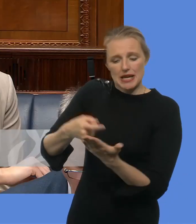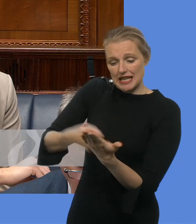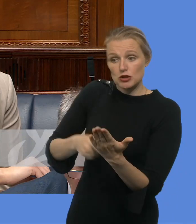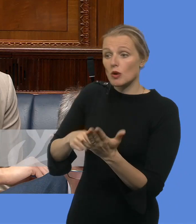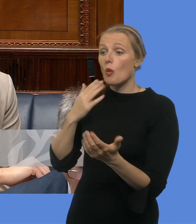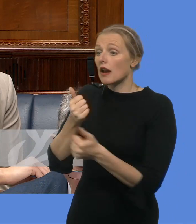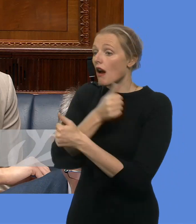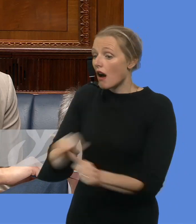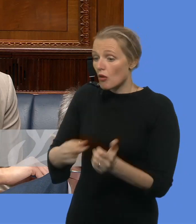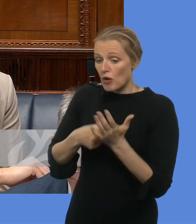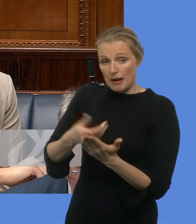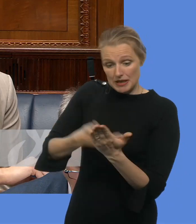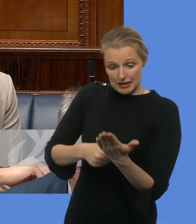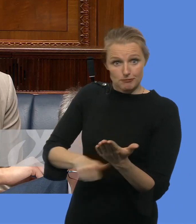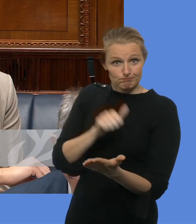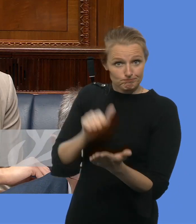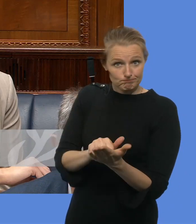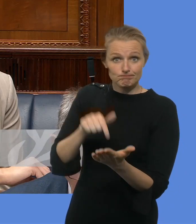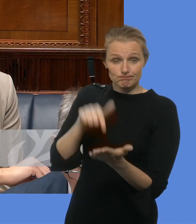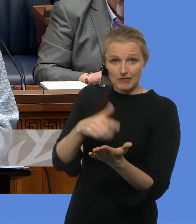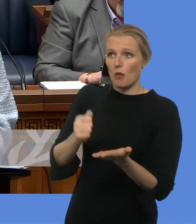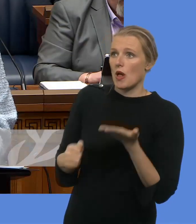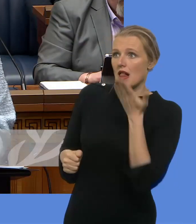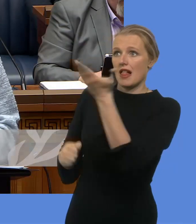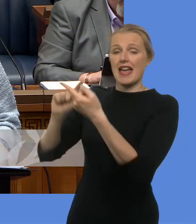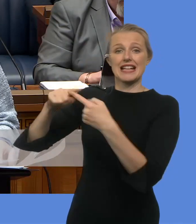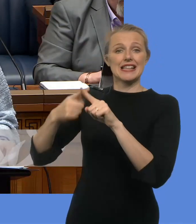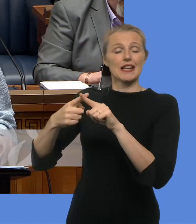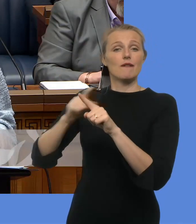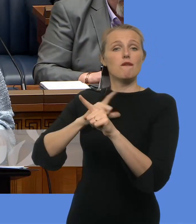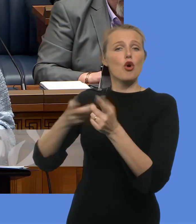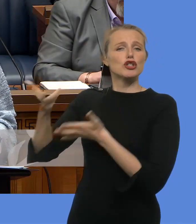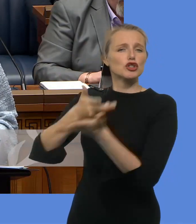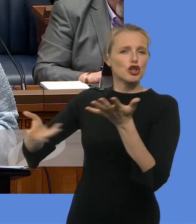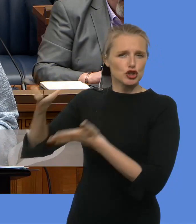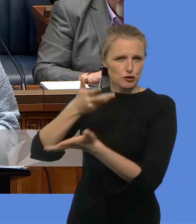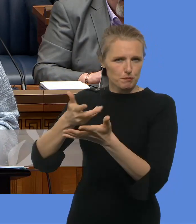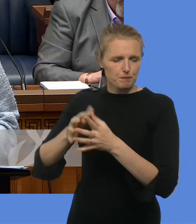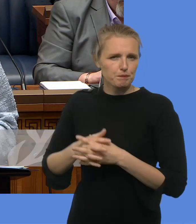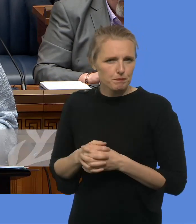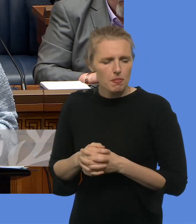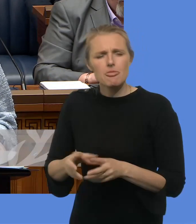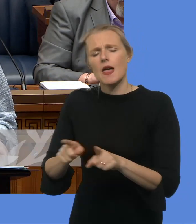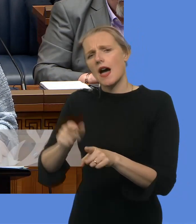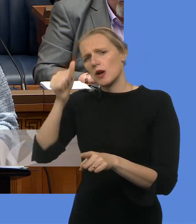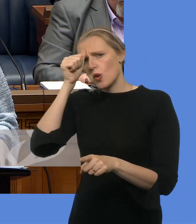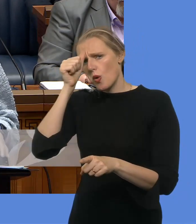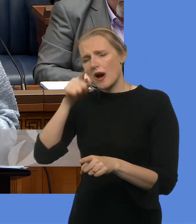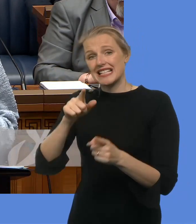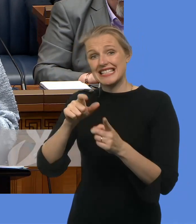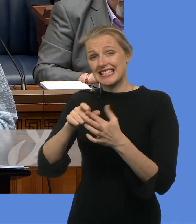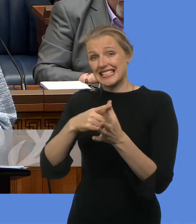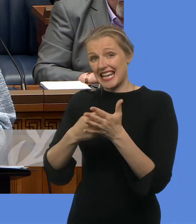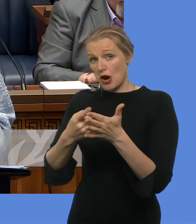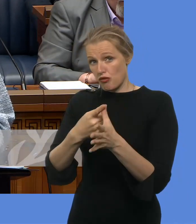Executive for consideration and discussion in due course. And I'm aware also that the DERA Minister